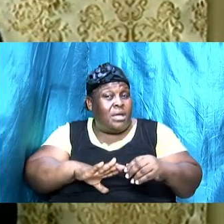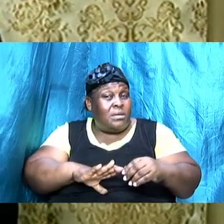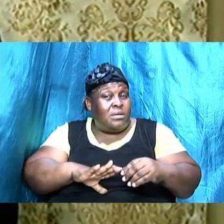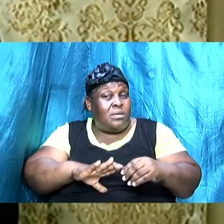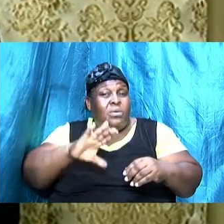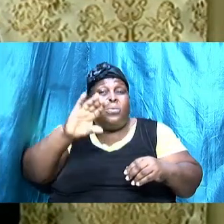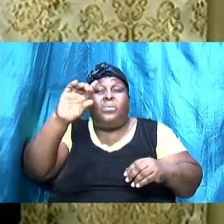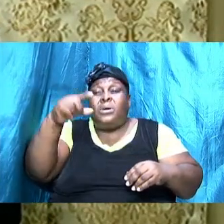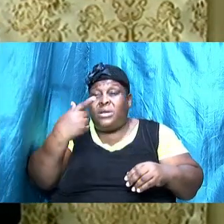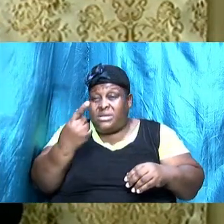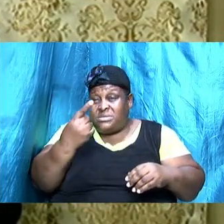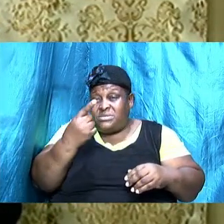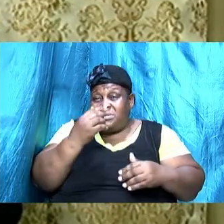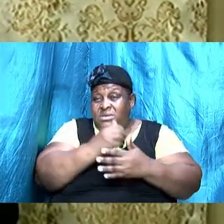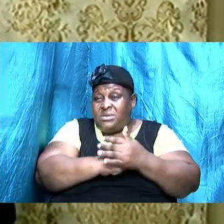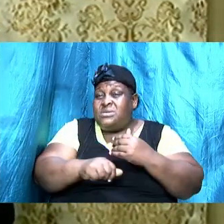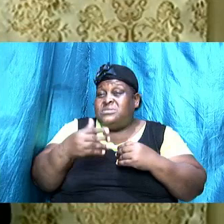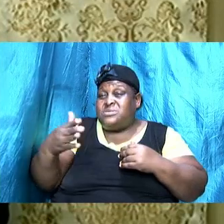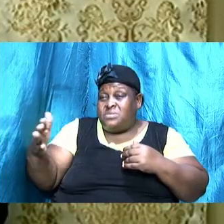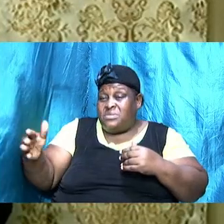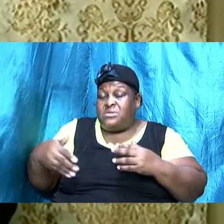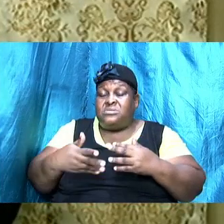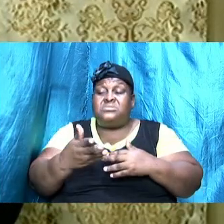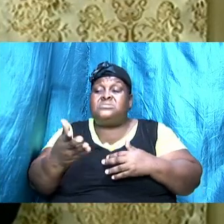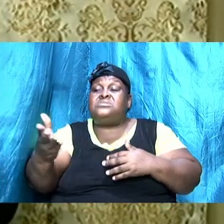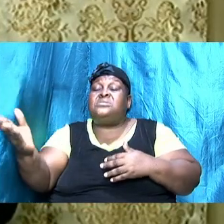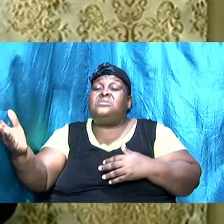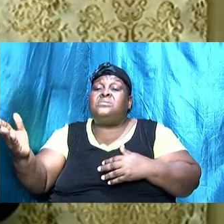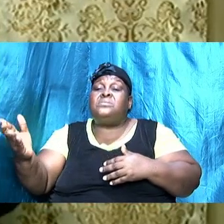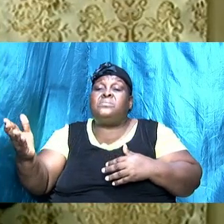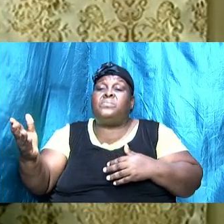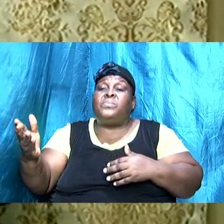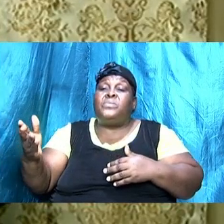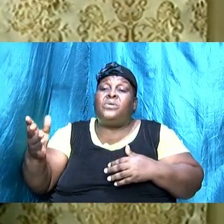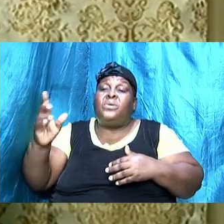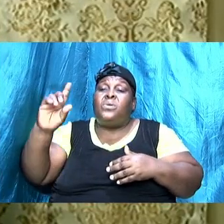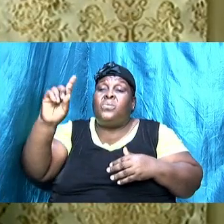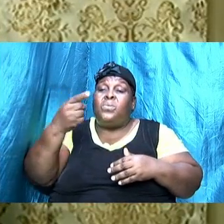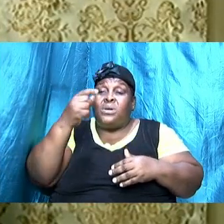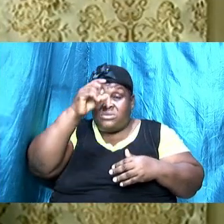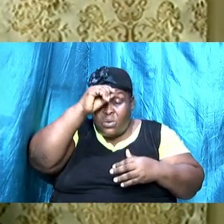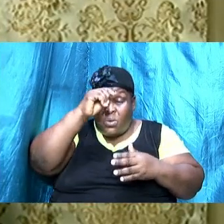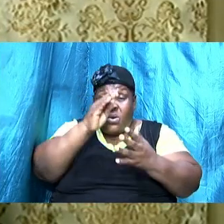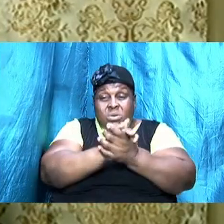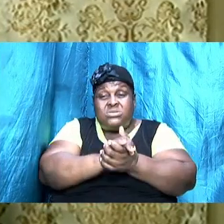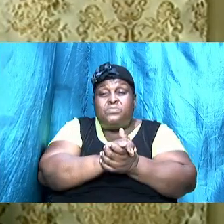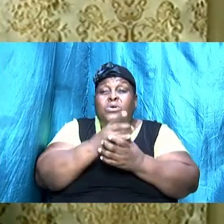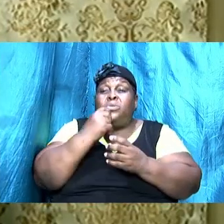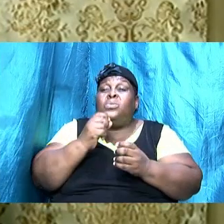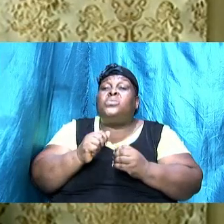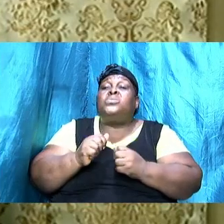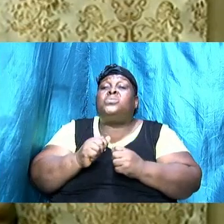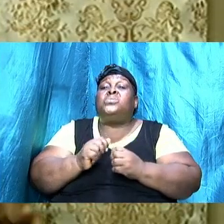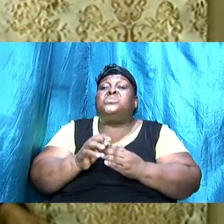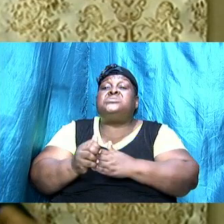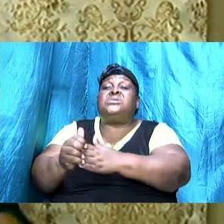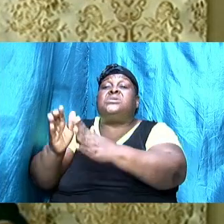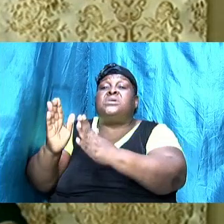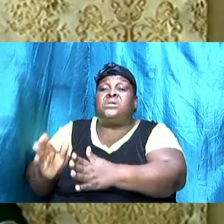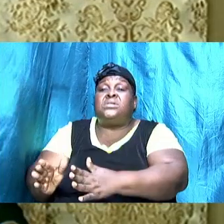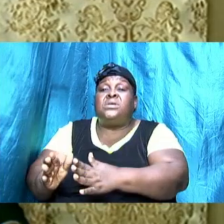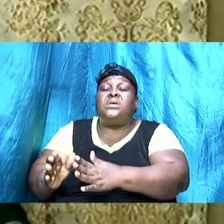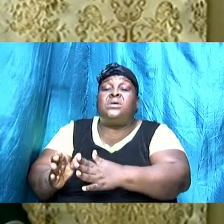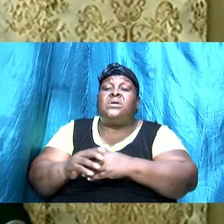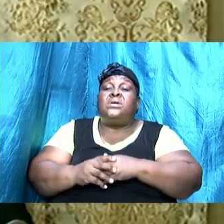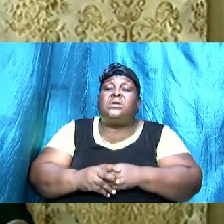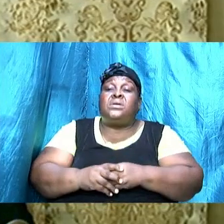Once something is there, once your husband, who is the head of the house and your